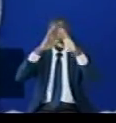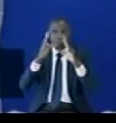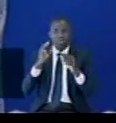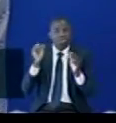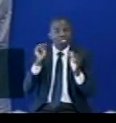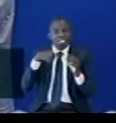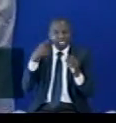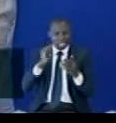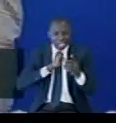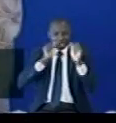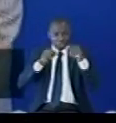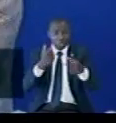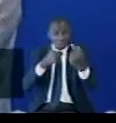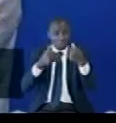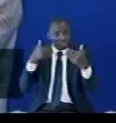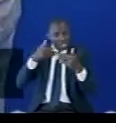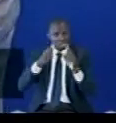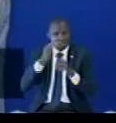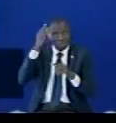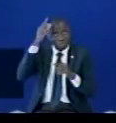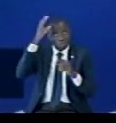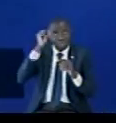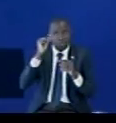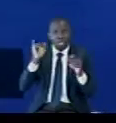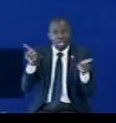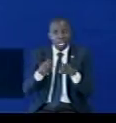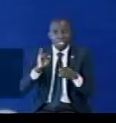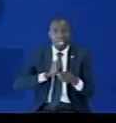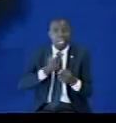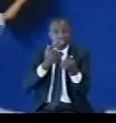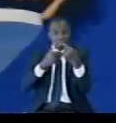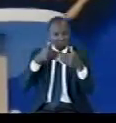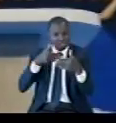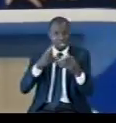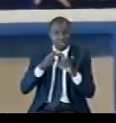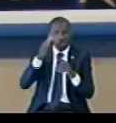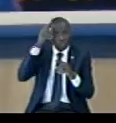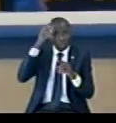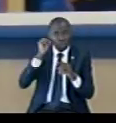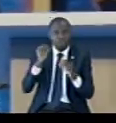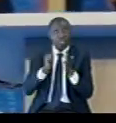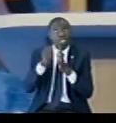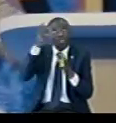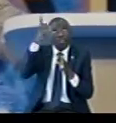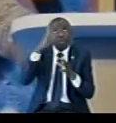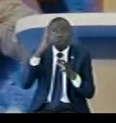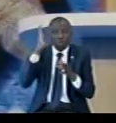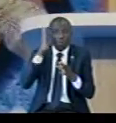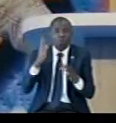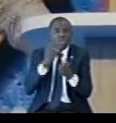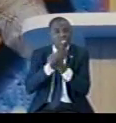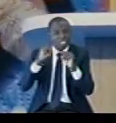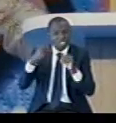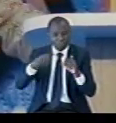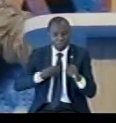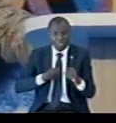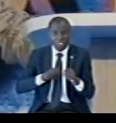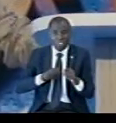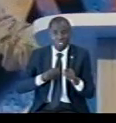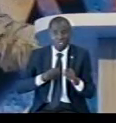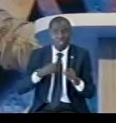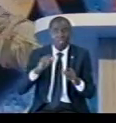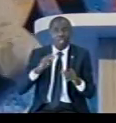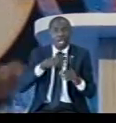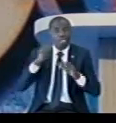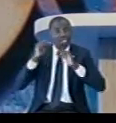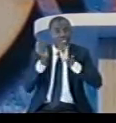shall come near unto him. And as I come near, that God will save me and